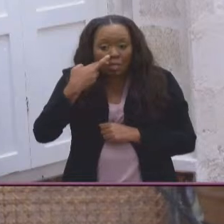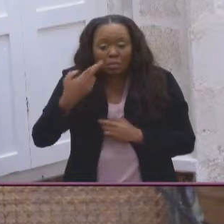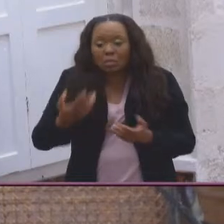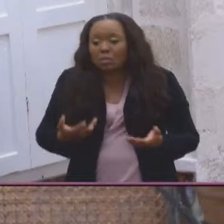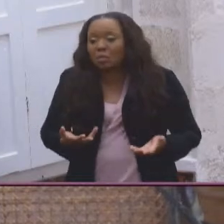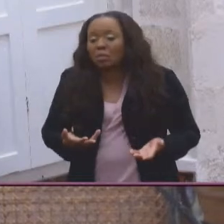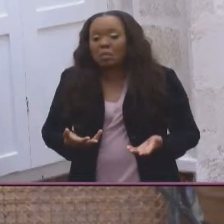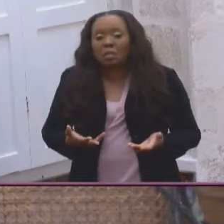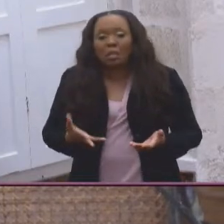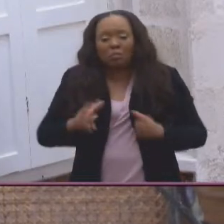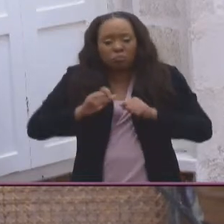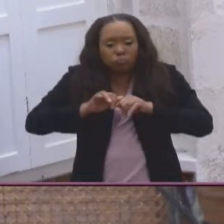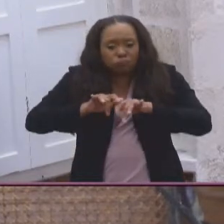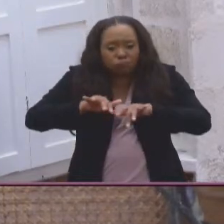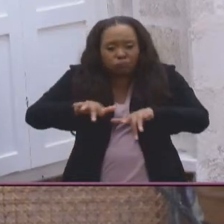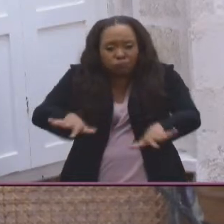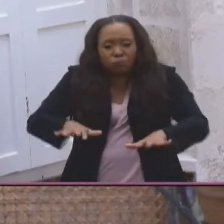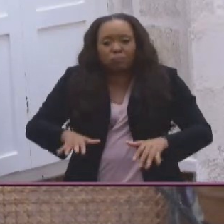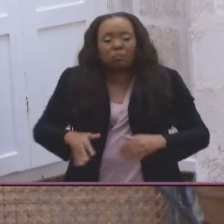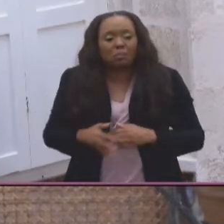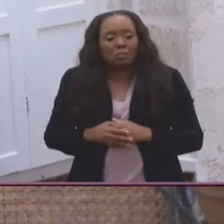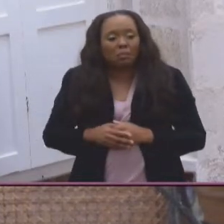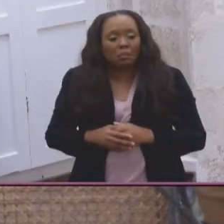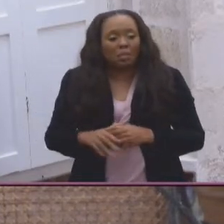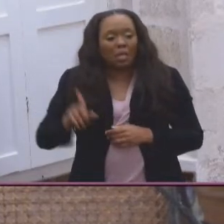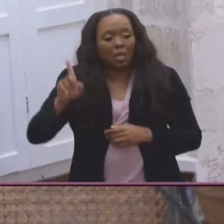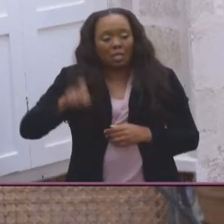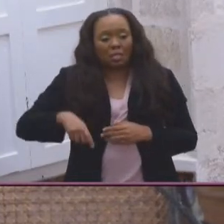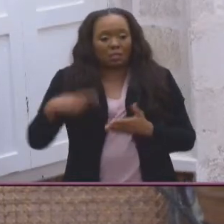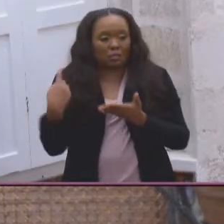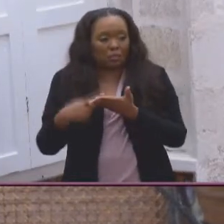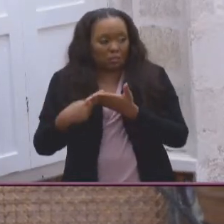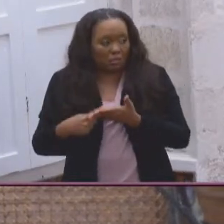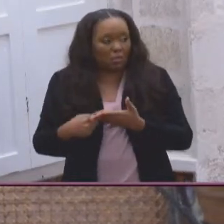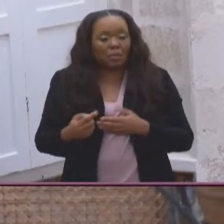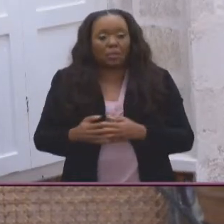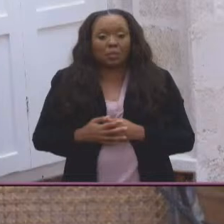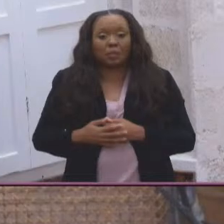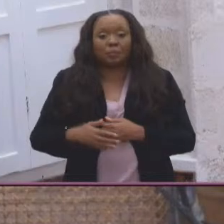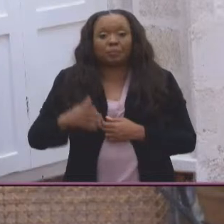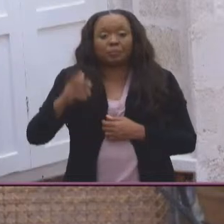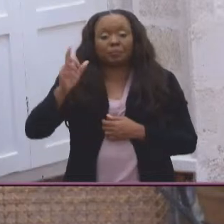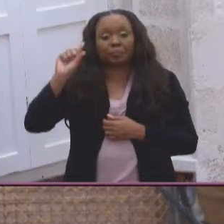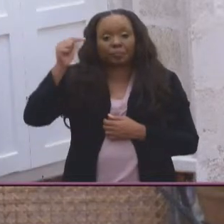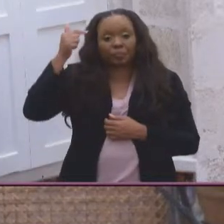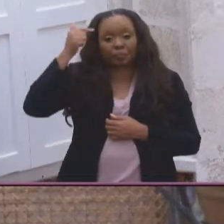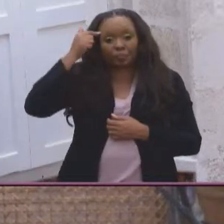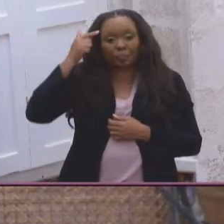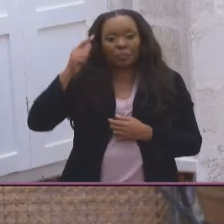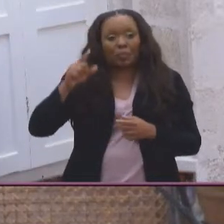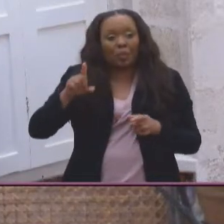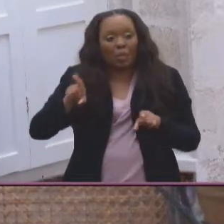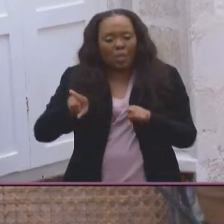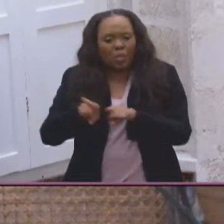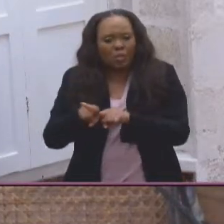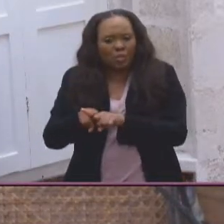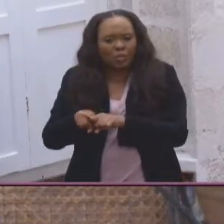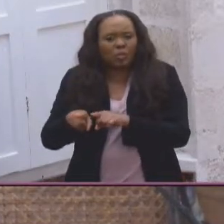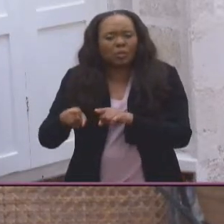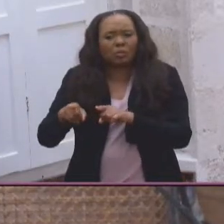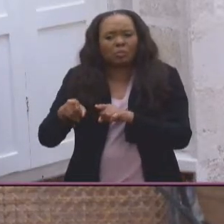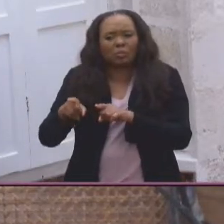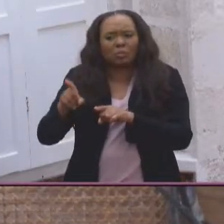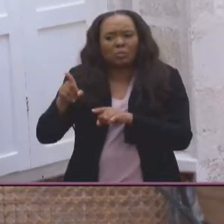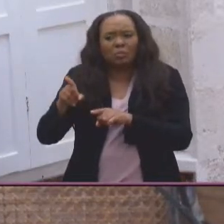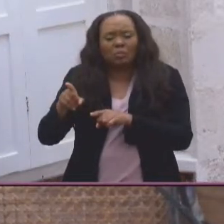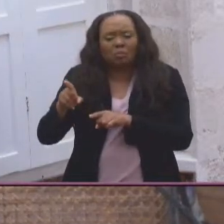infestation across the country. And these are things that need to be addressed. And government also needs to develop a plan.